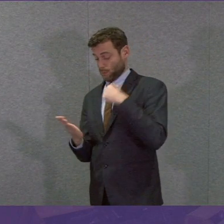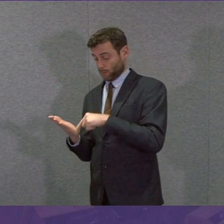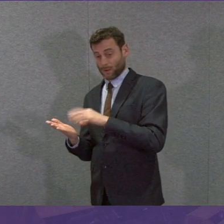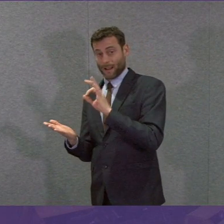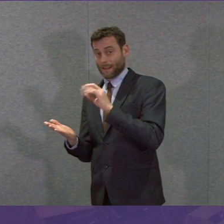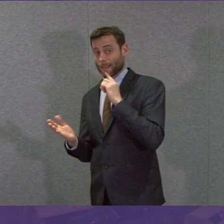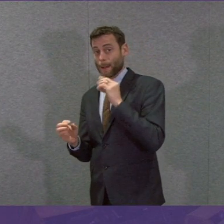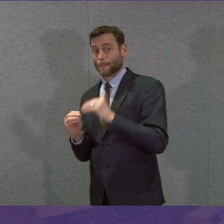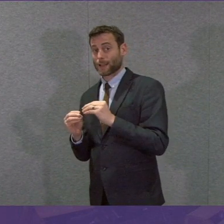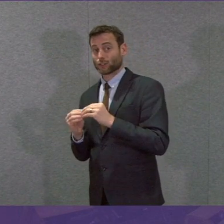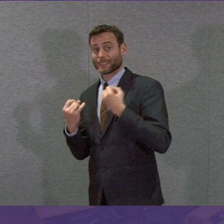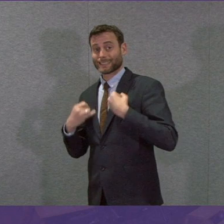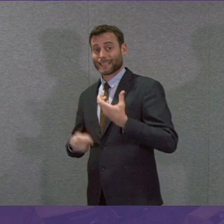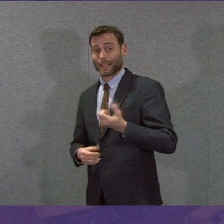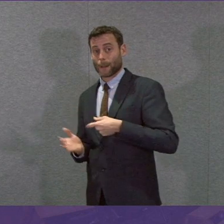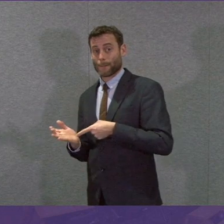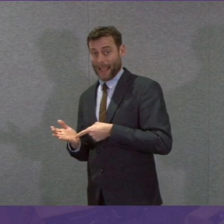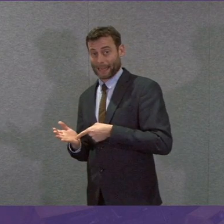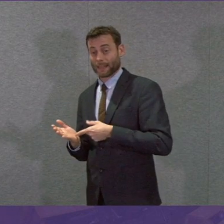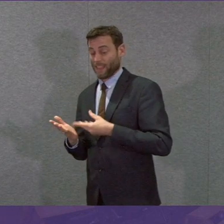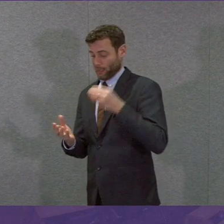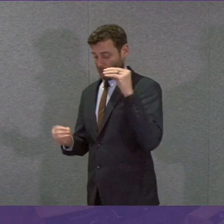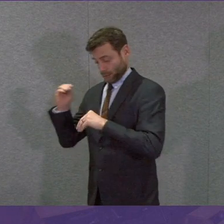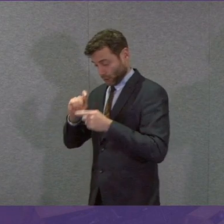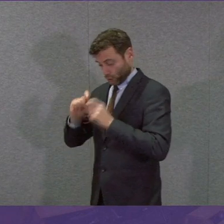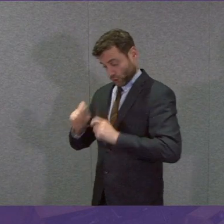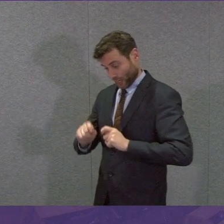circumstances, I suspect a lot of work is being done to work out how they will